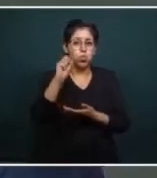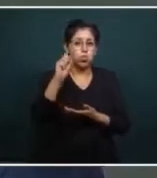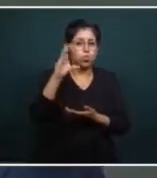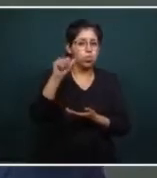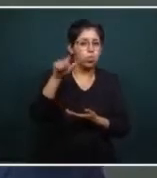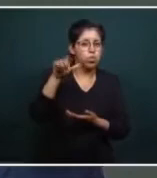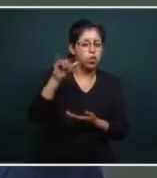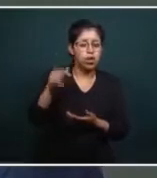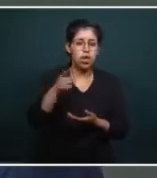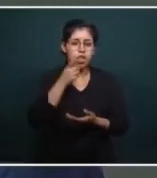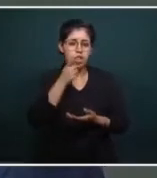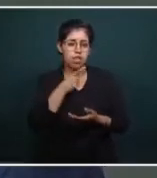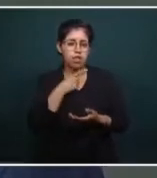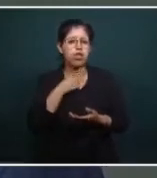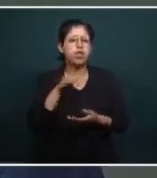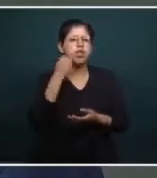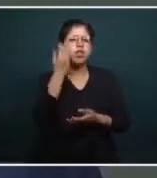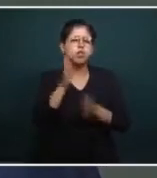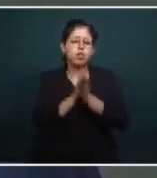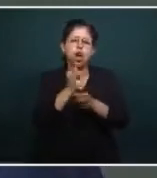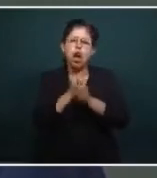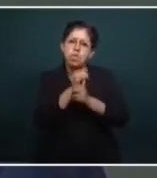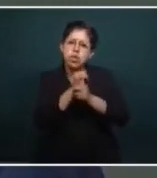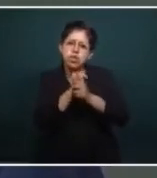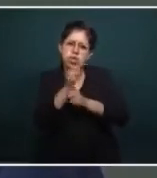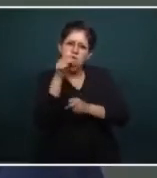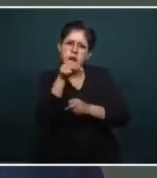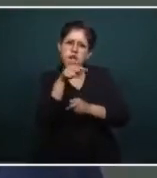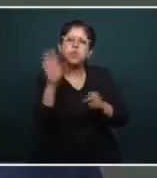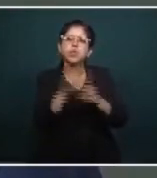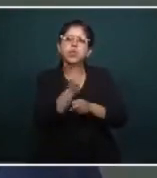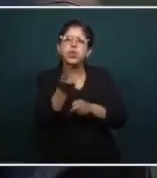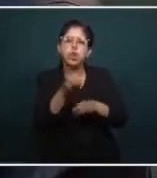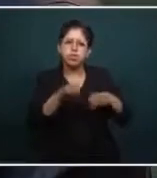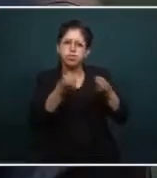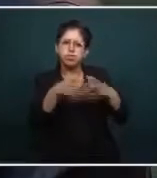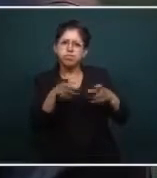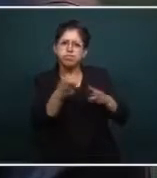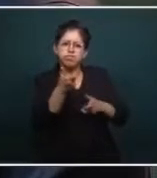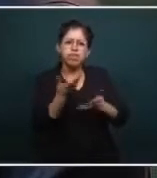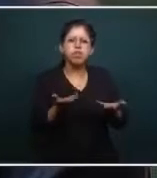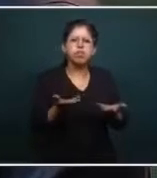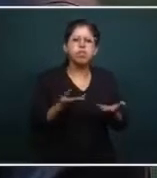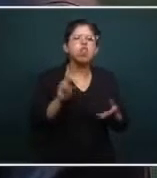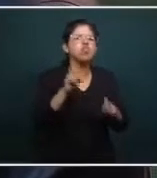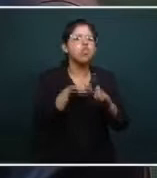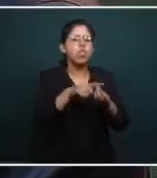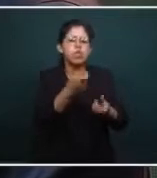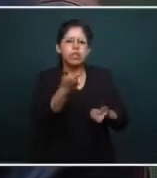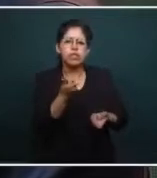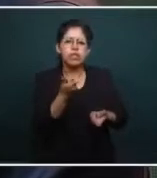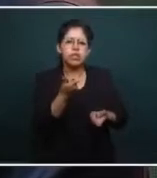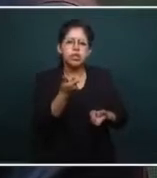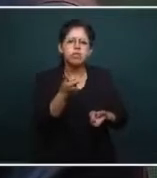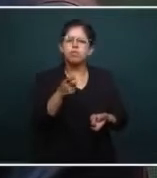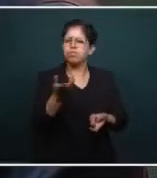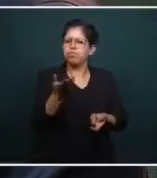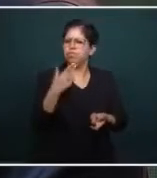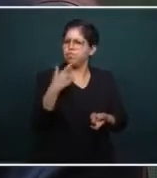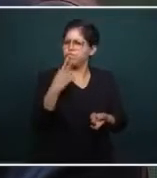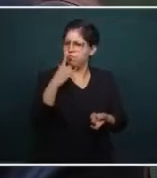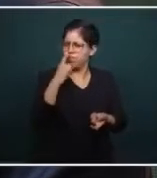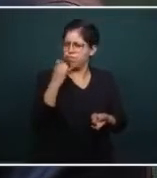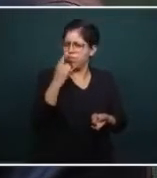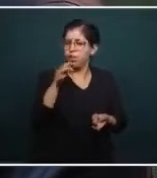the Attorney General es la que is, tiene is the one este that is in proceso the process